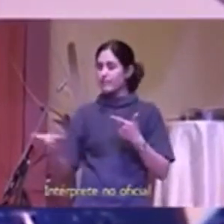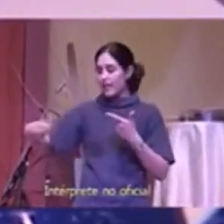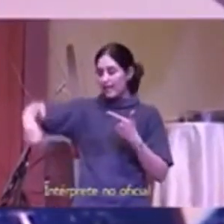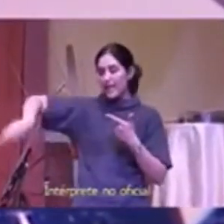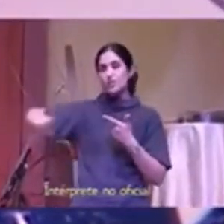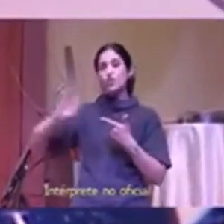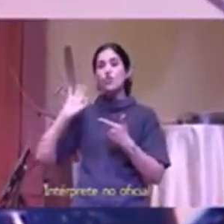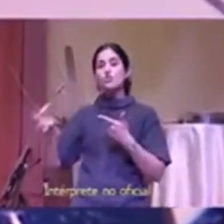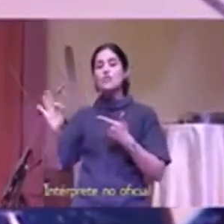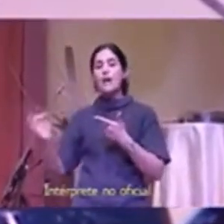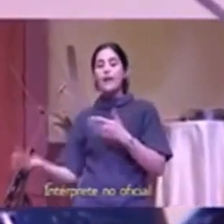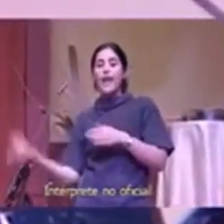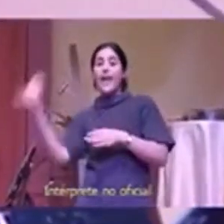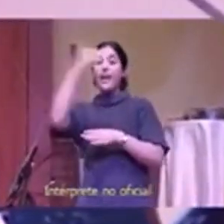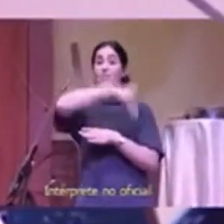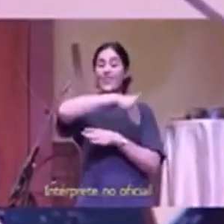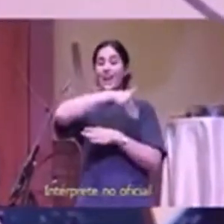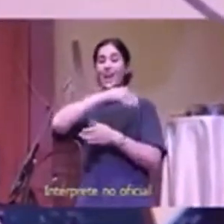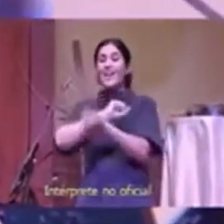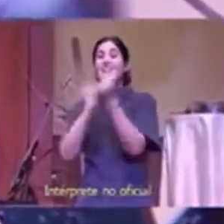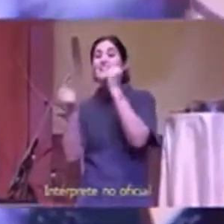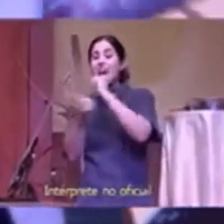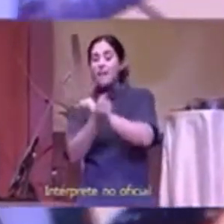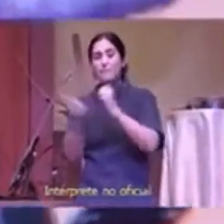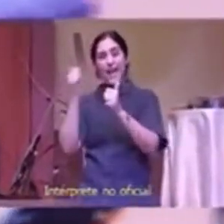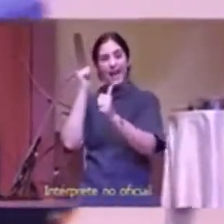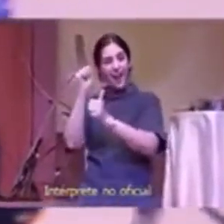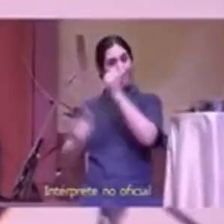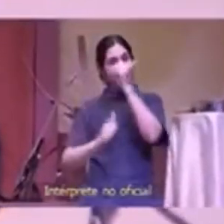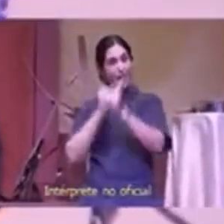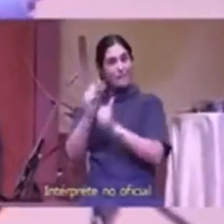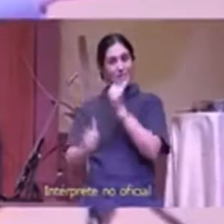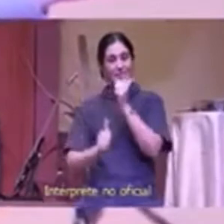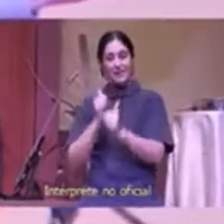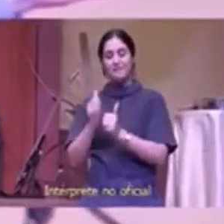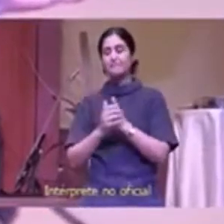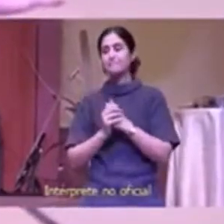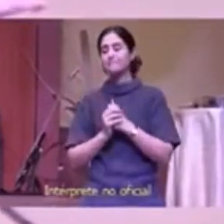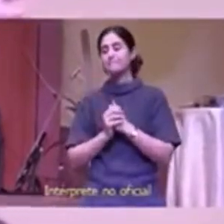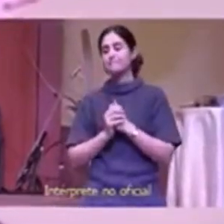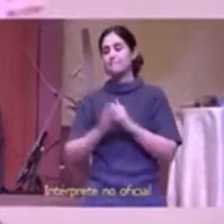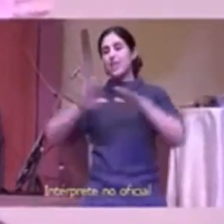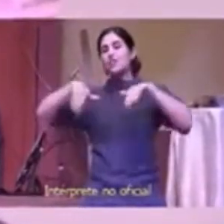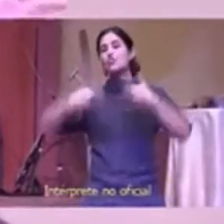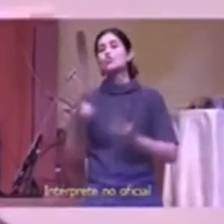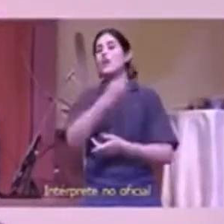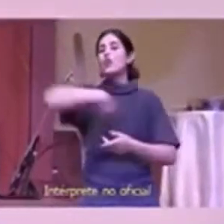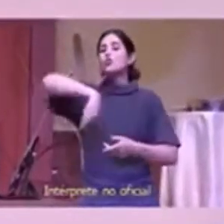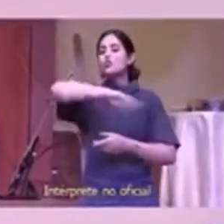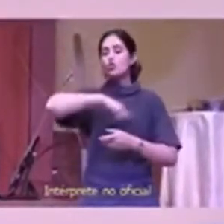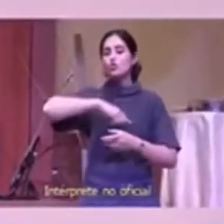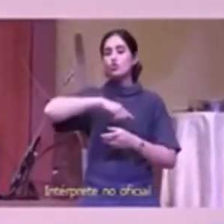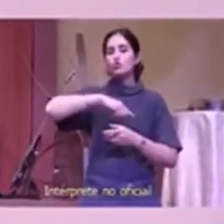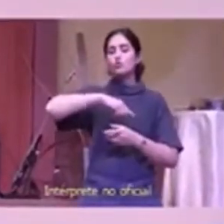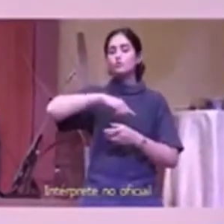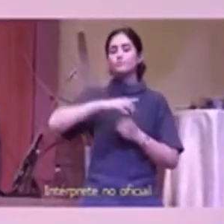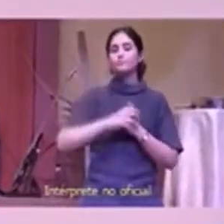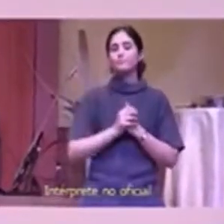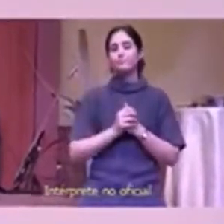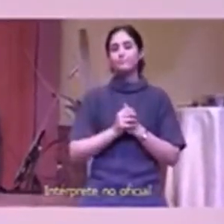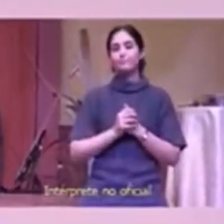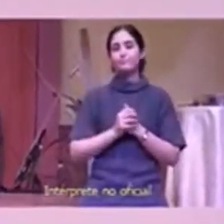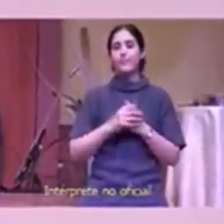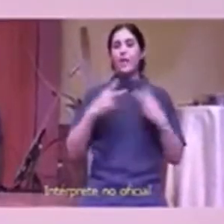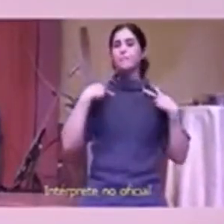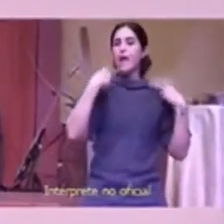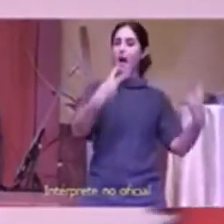saben entrar y transformar esta fábrica. Then we are holistic missionaries. Entonces somos misioneros integrales. Now